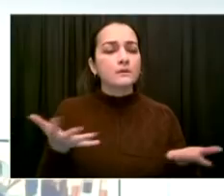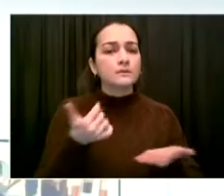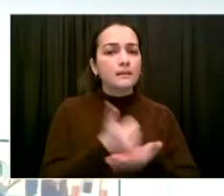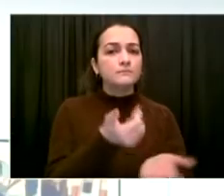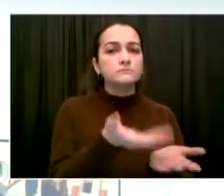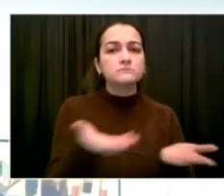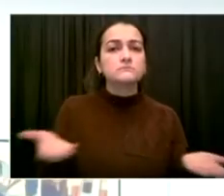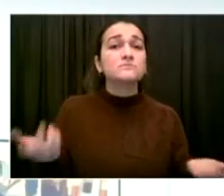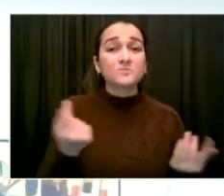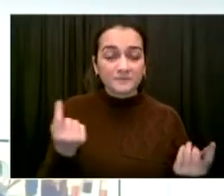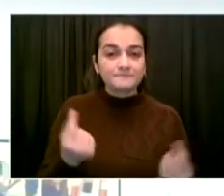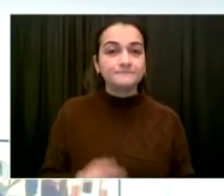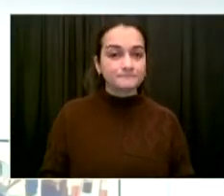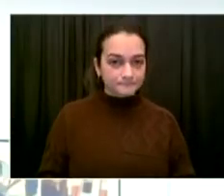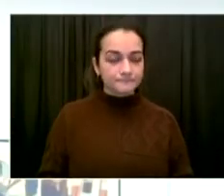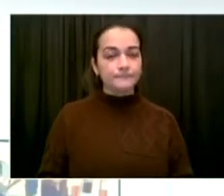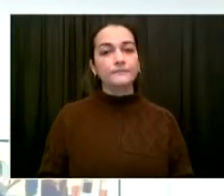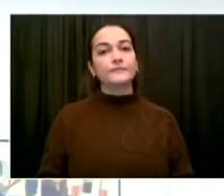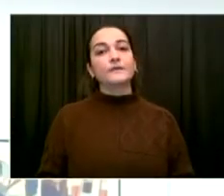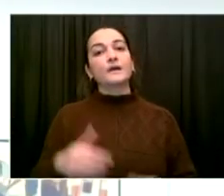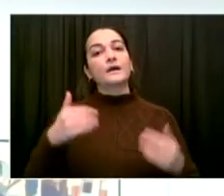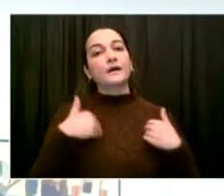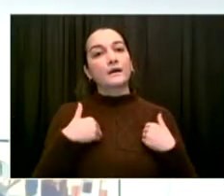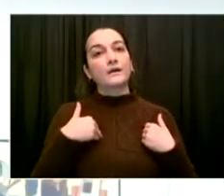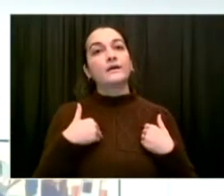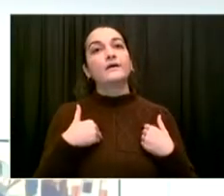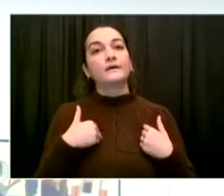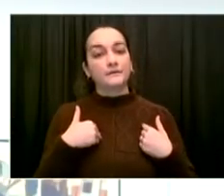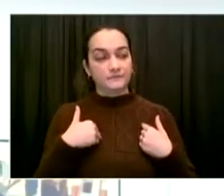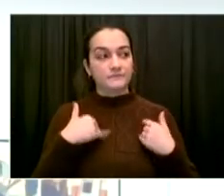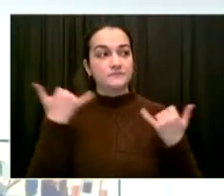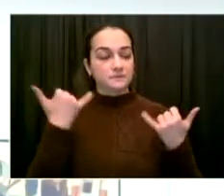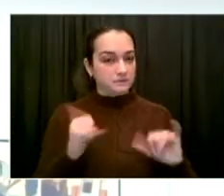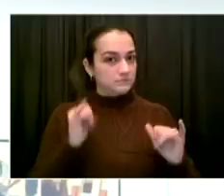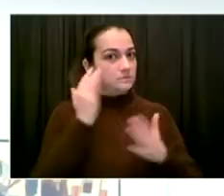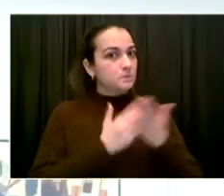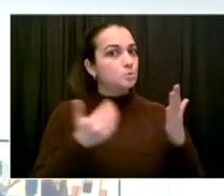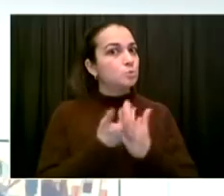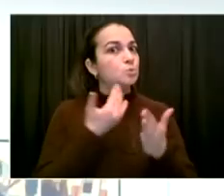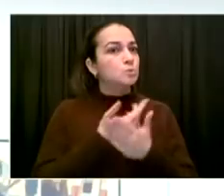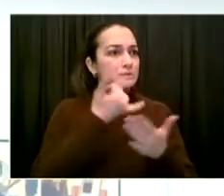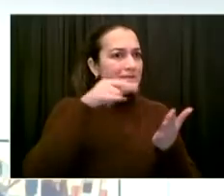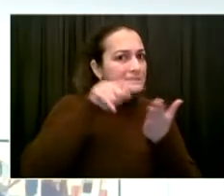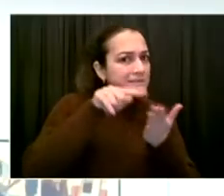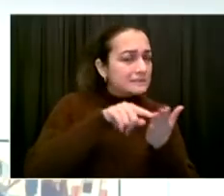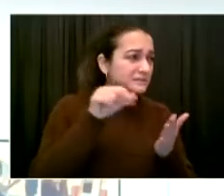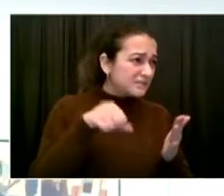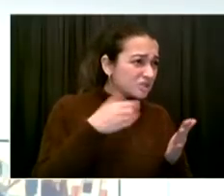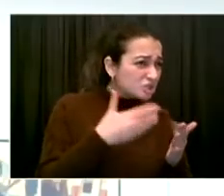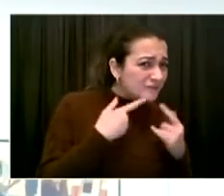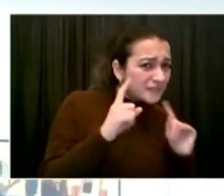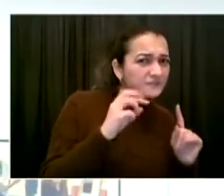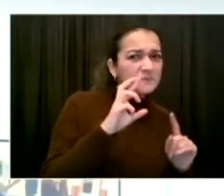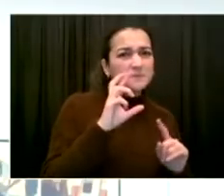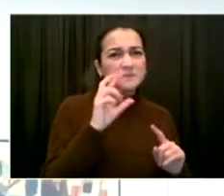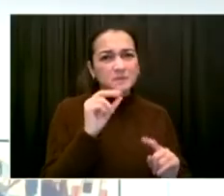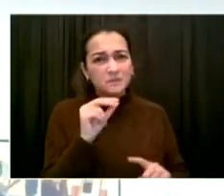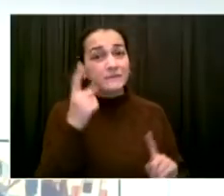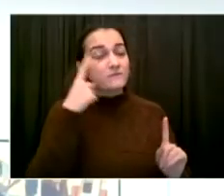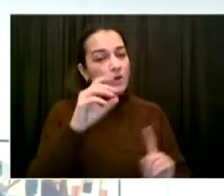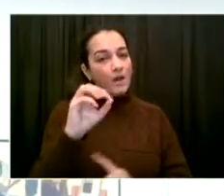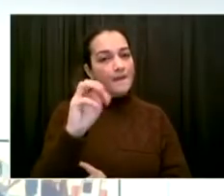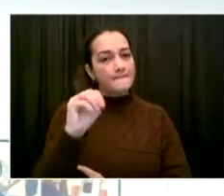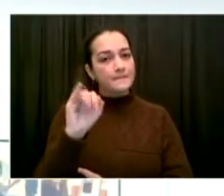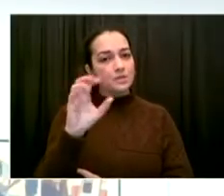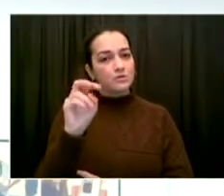about how well some of the treatments work against Omicron, but there is one monoclonal antibody treatment